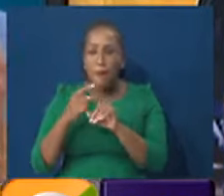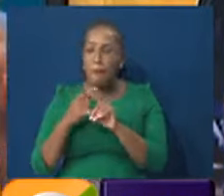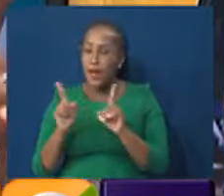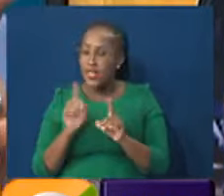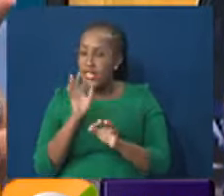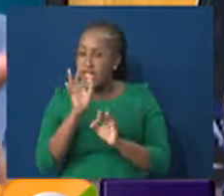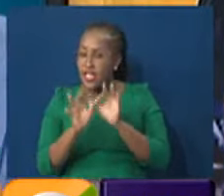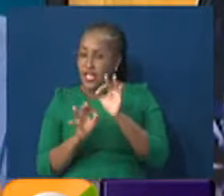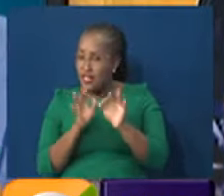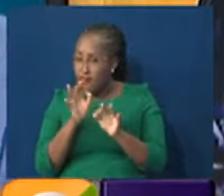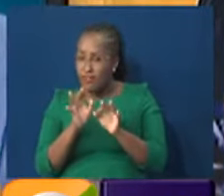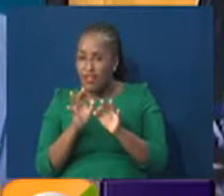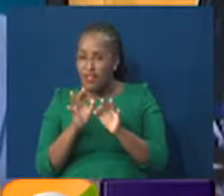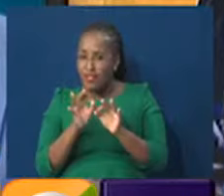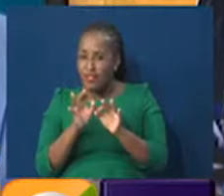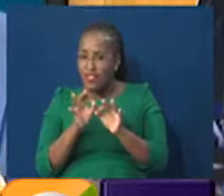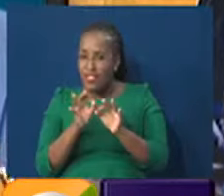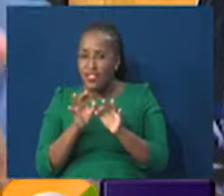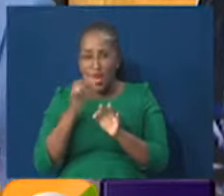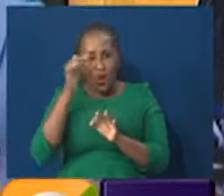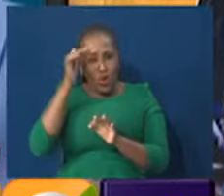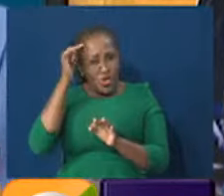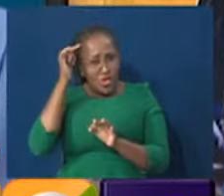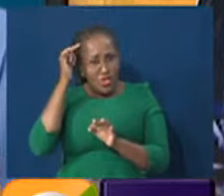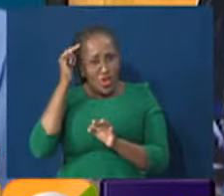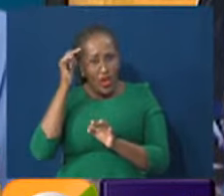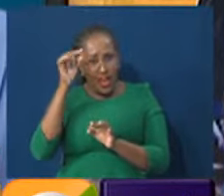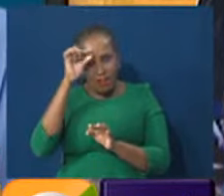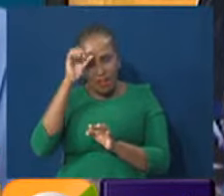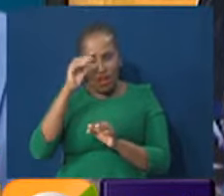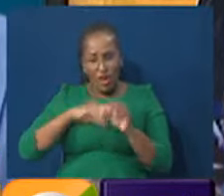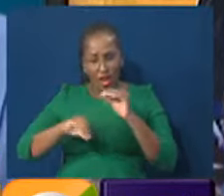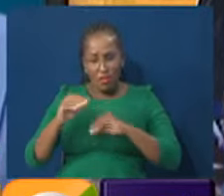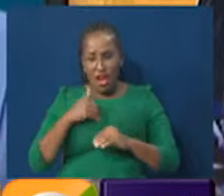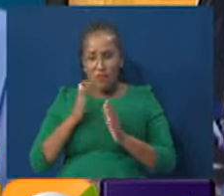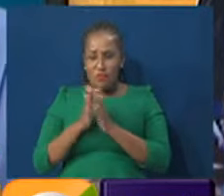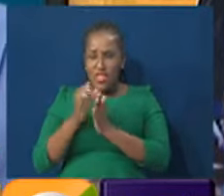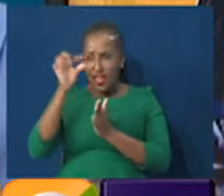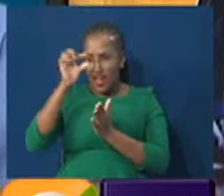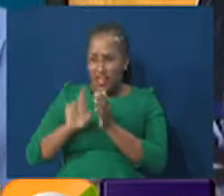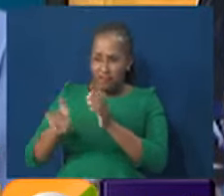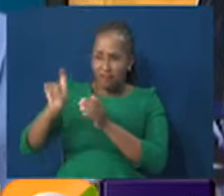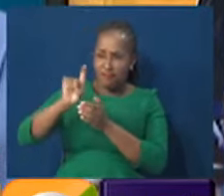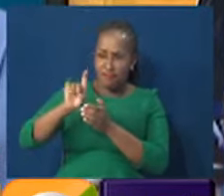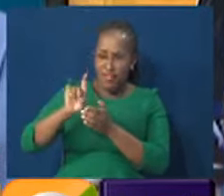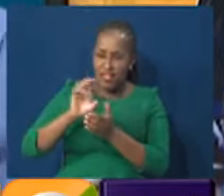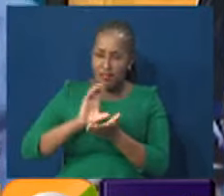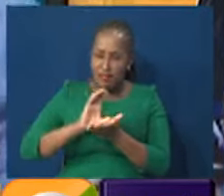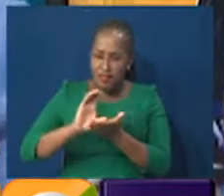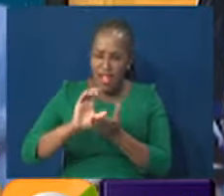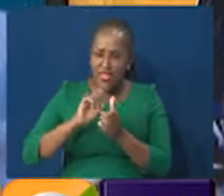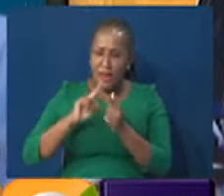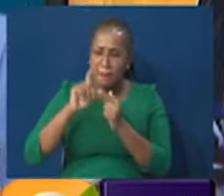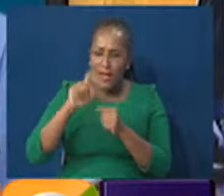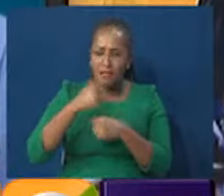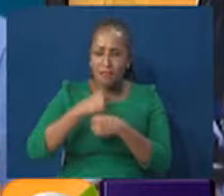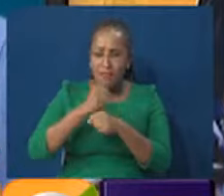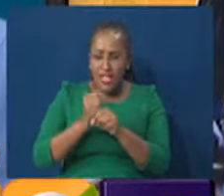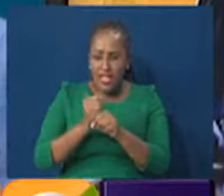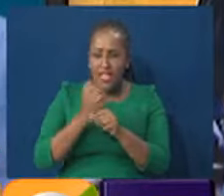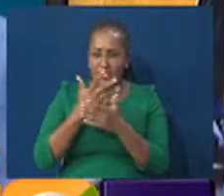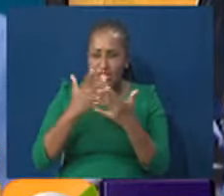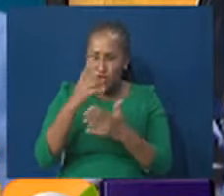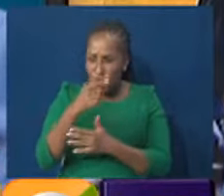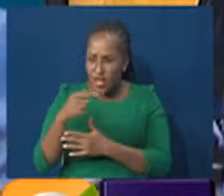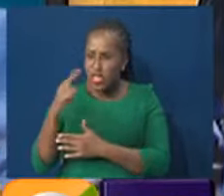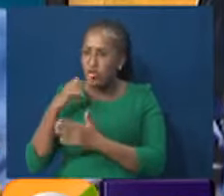the former regime, yeah, became corrupt with the subsidies, this regime must make the subsidies right so that they can cushion the